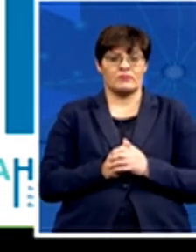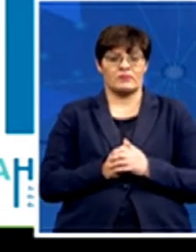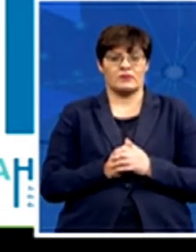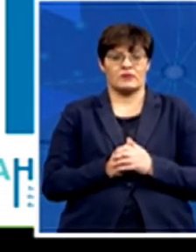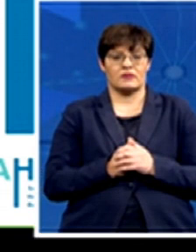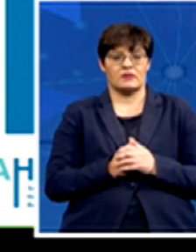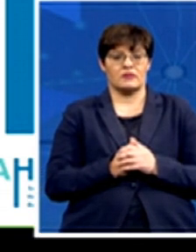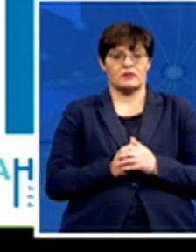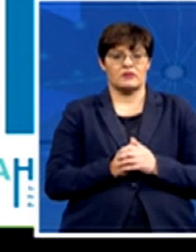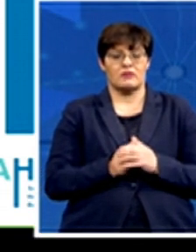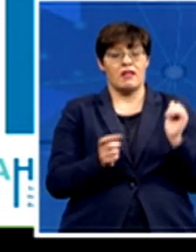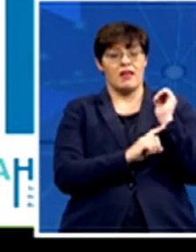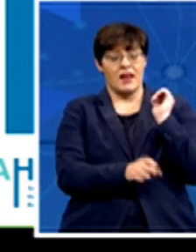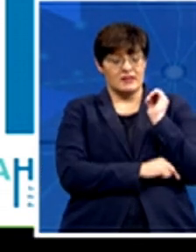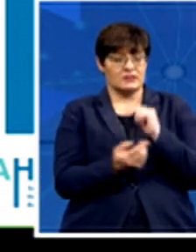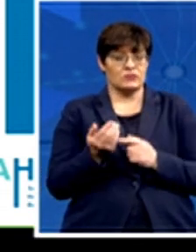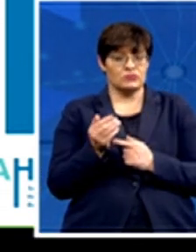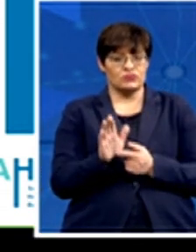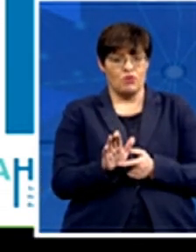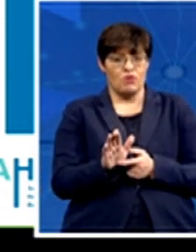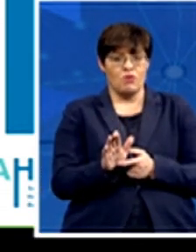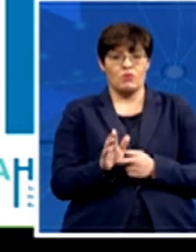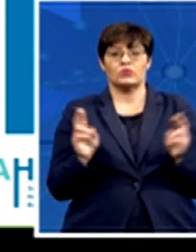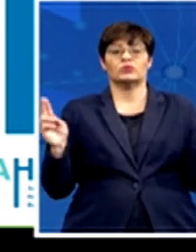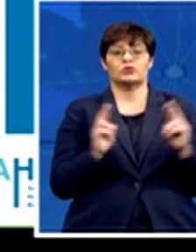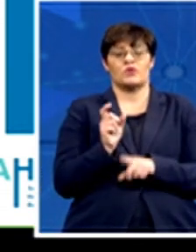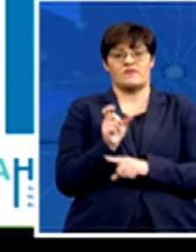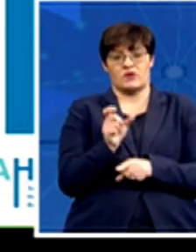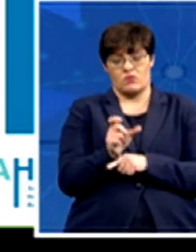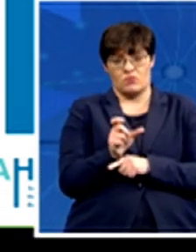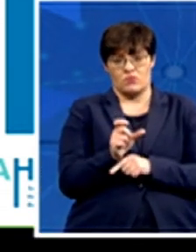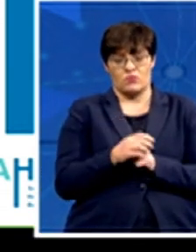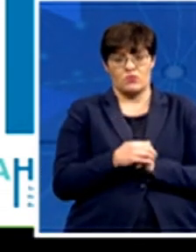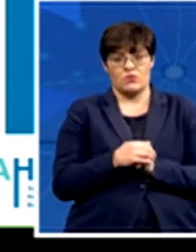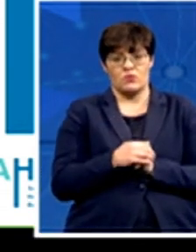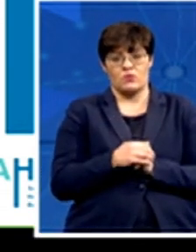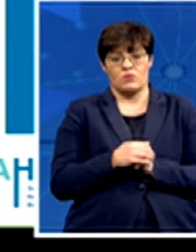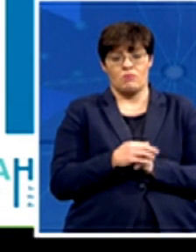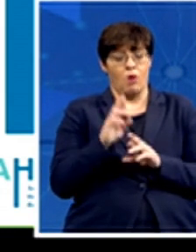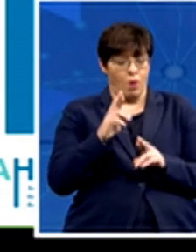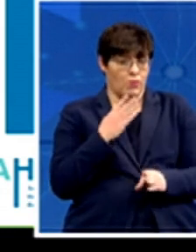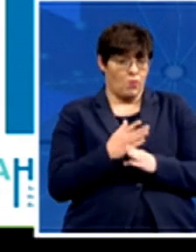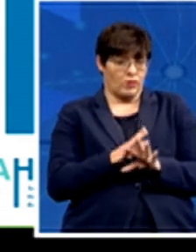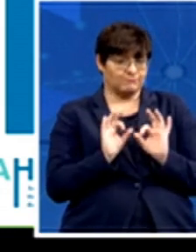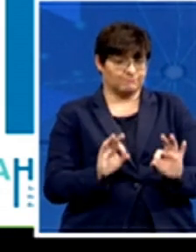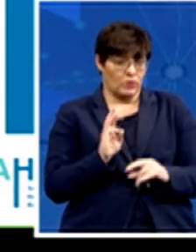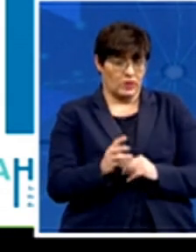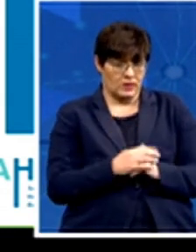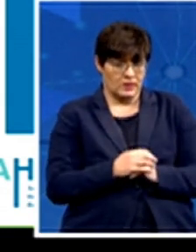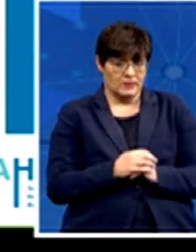a short video, and I'm hoping that it's going to work, that talks to the Med Safety app.